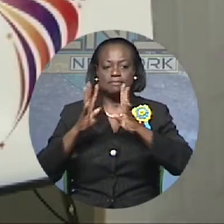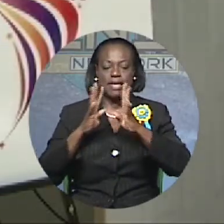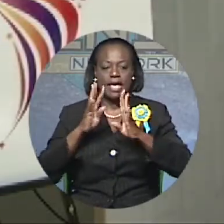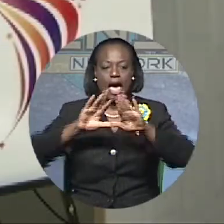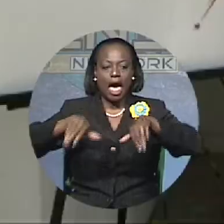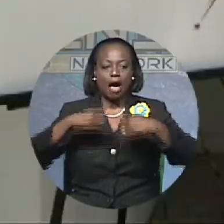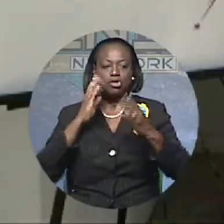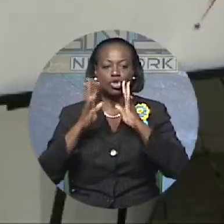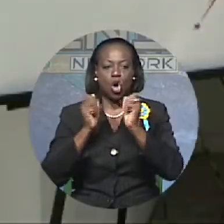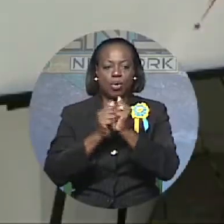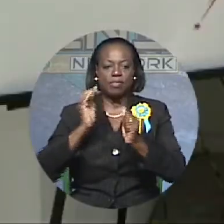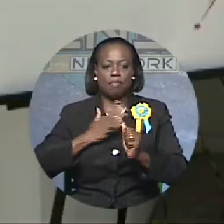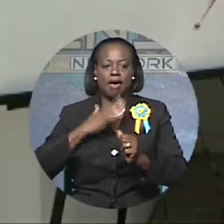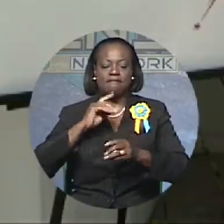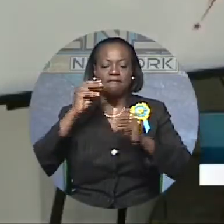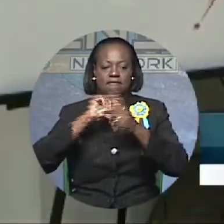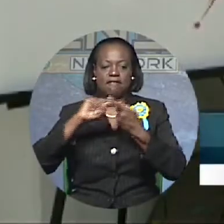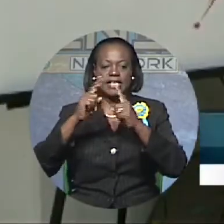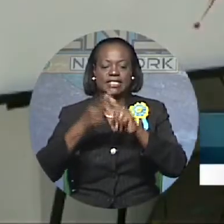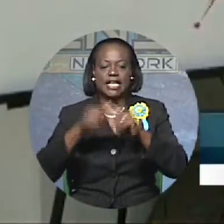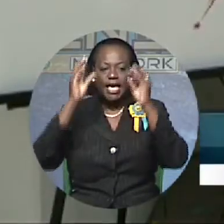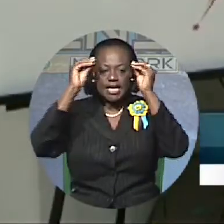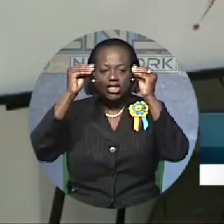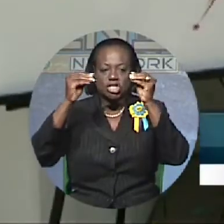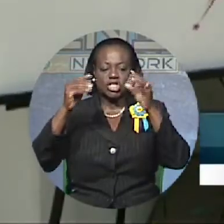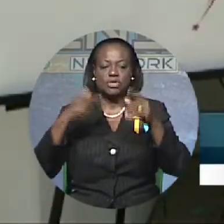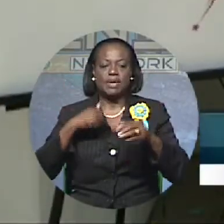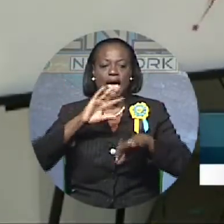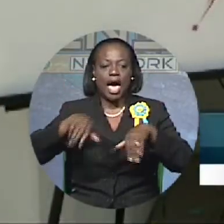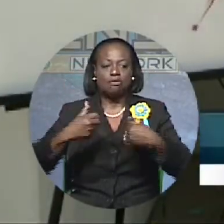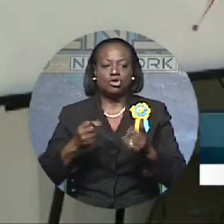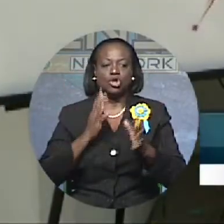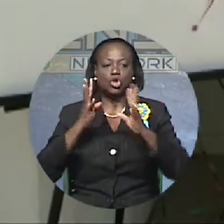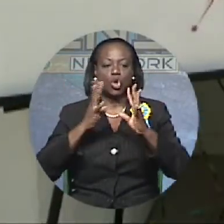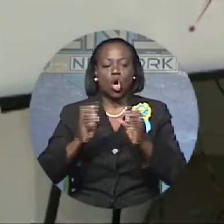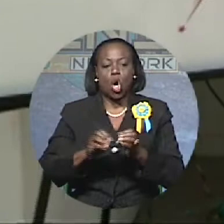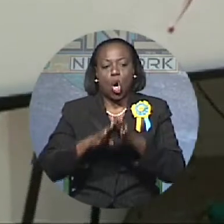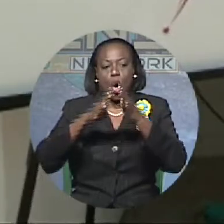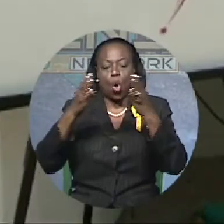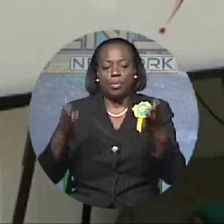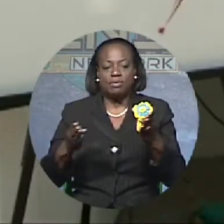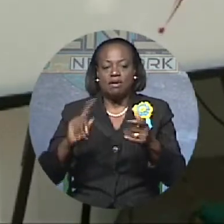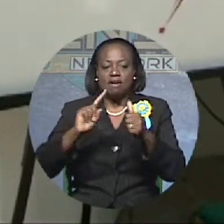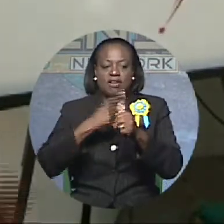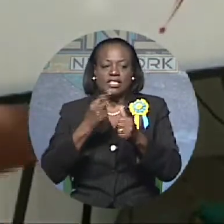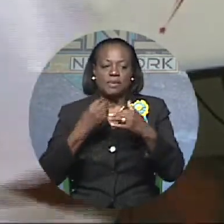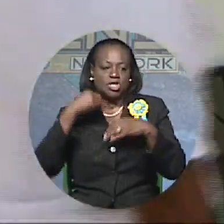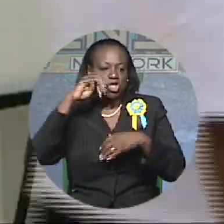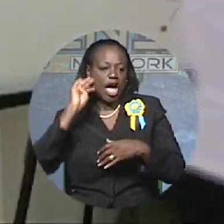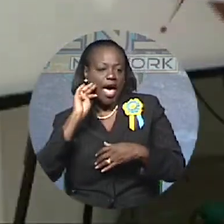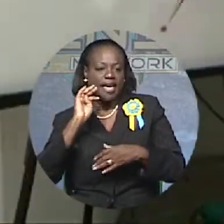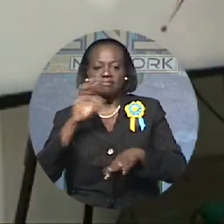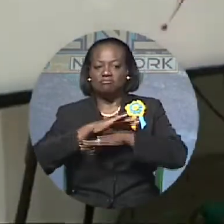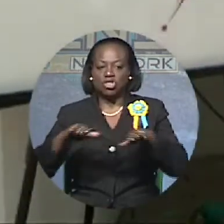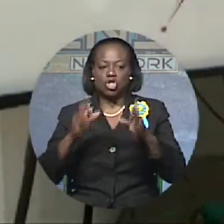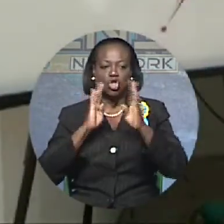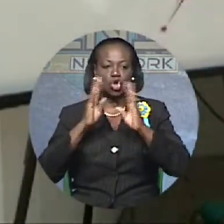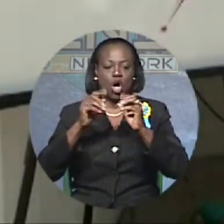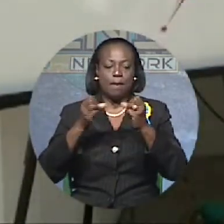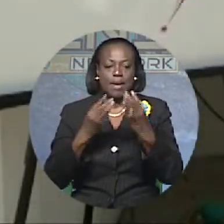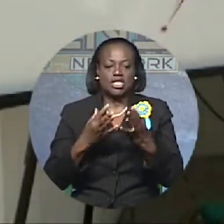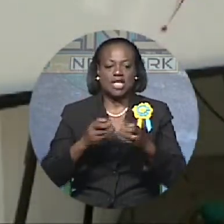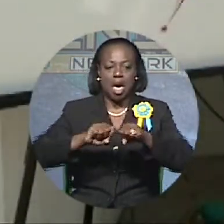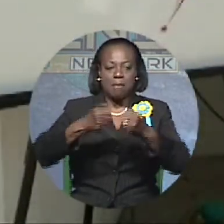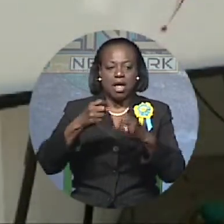how to talk to my friends. It teaches me how to speak more open because when I first went there I was shy and didn't talk much, so they broke me out of